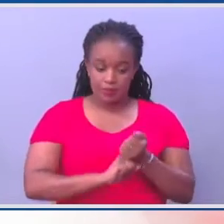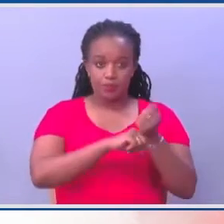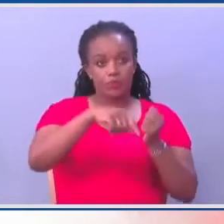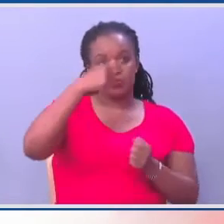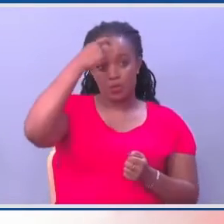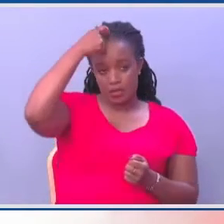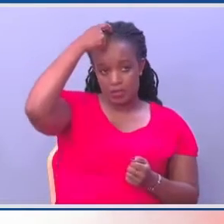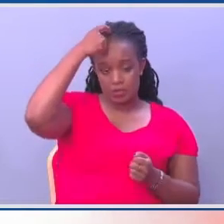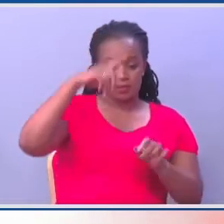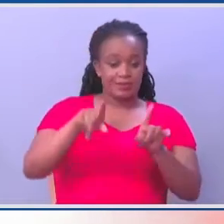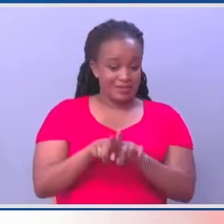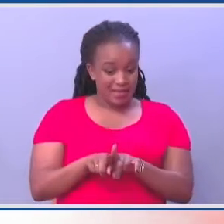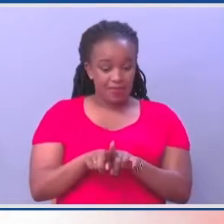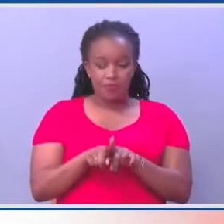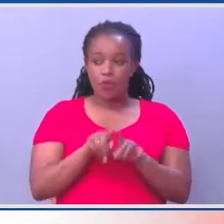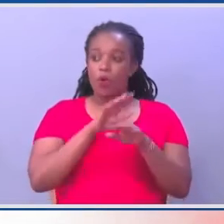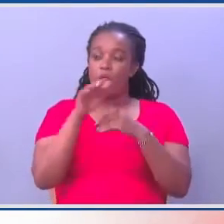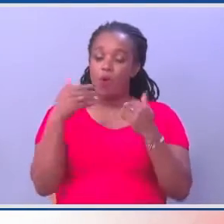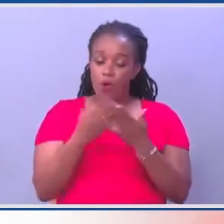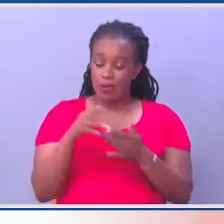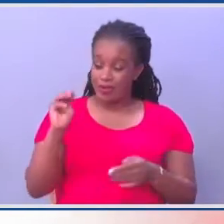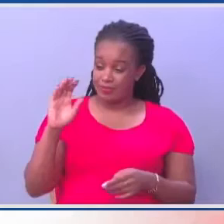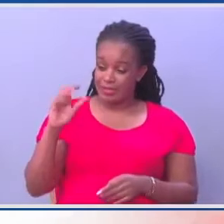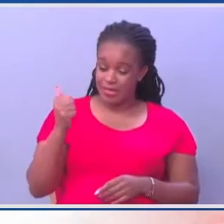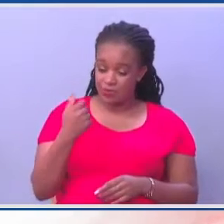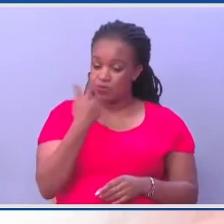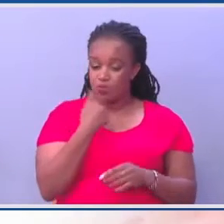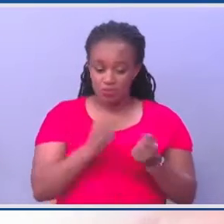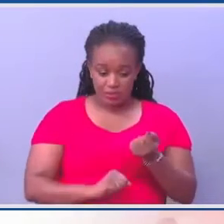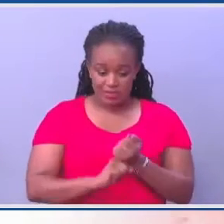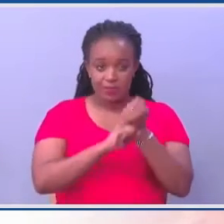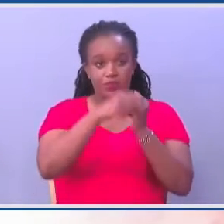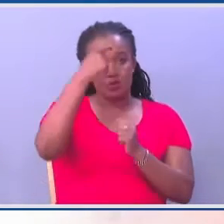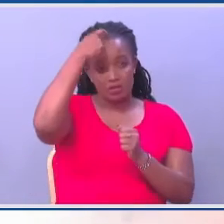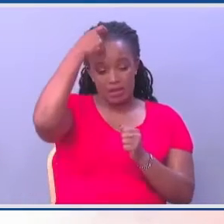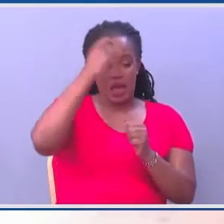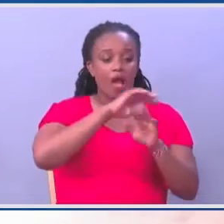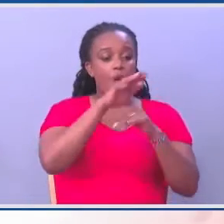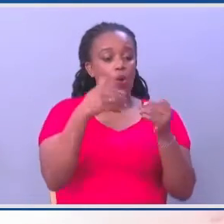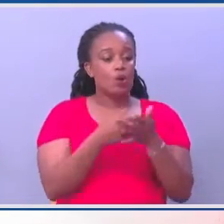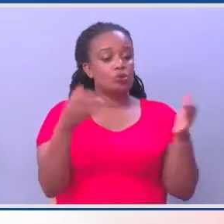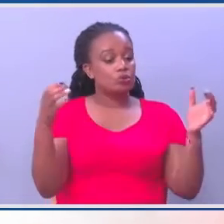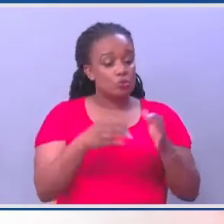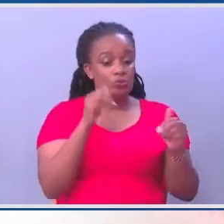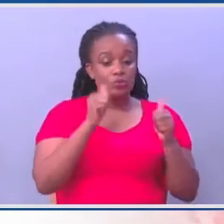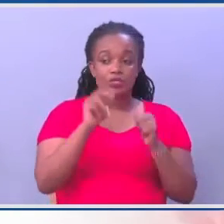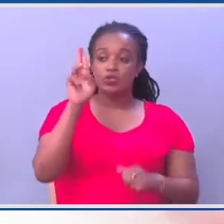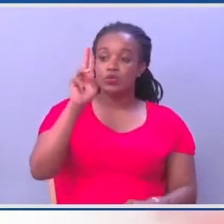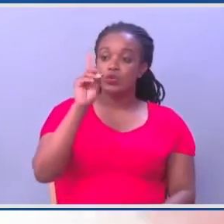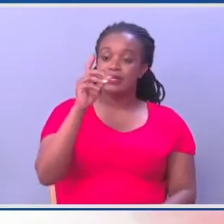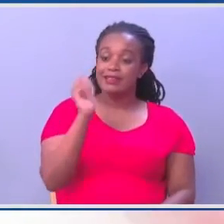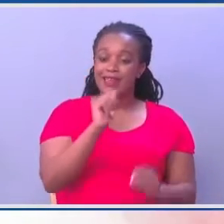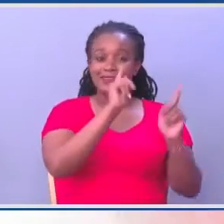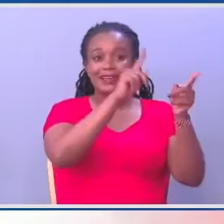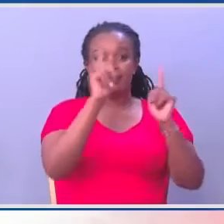and all the MPs, all the MCAs who support him within the party are Tanga. Those who don't support